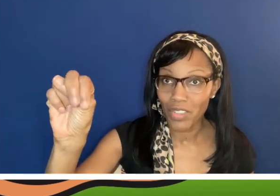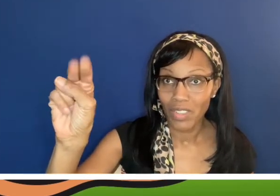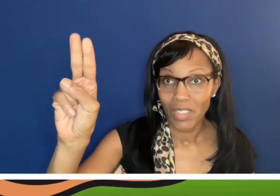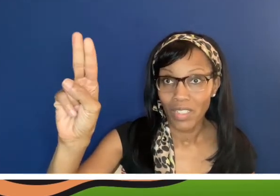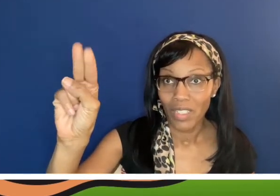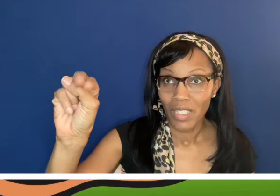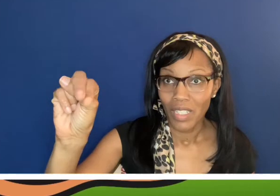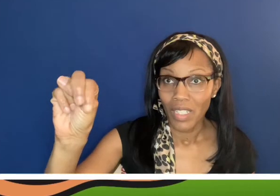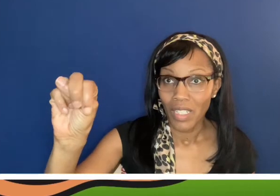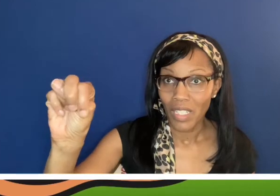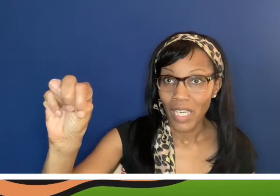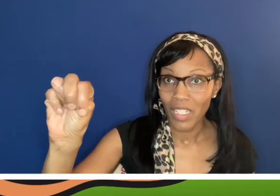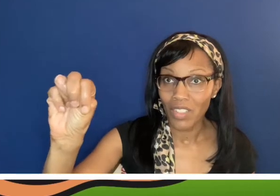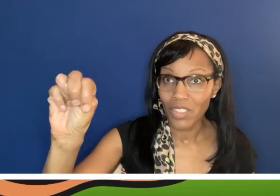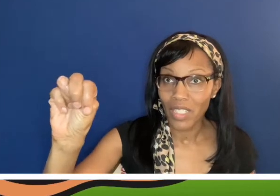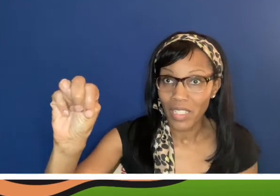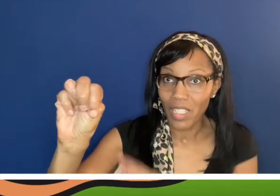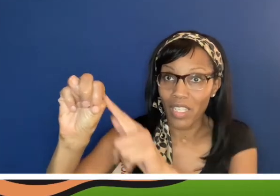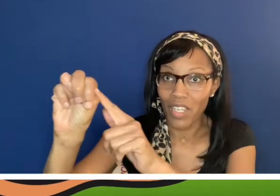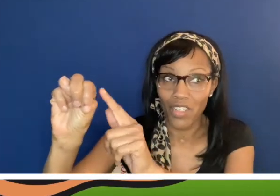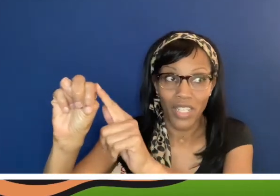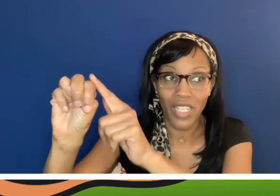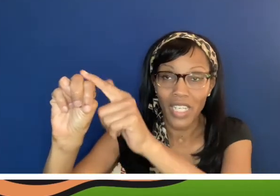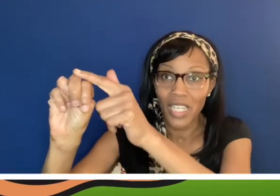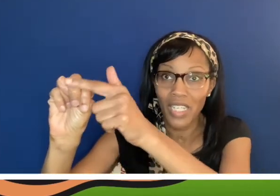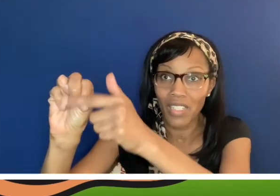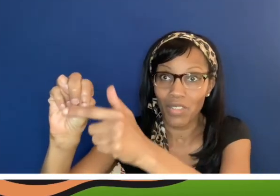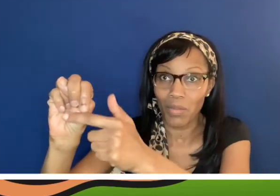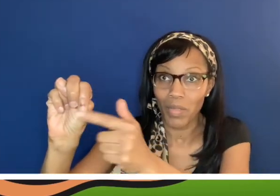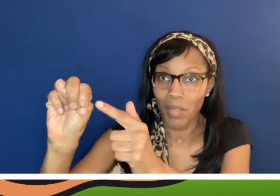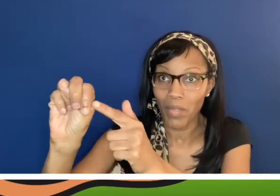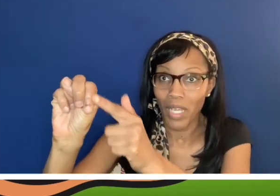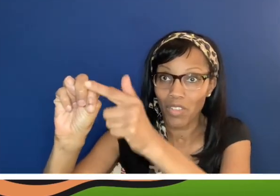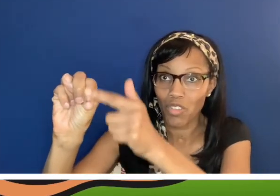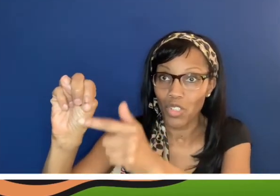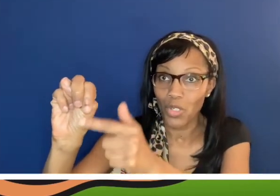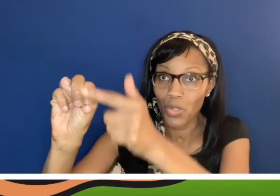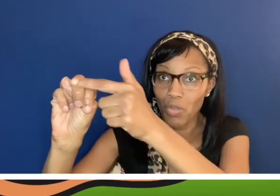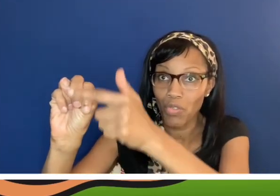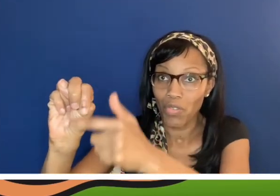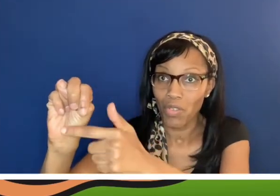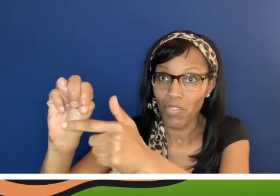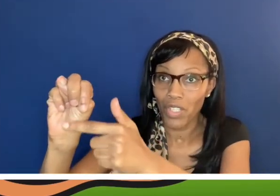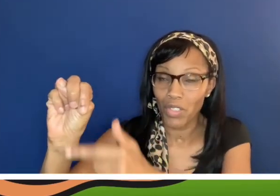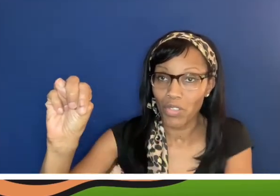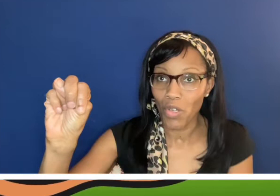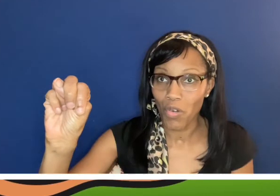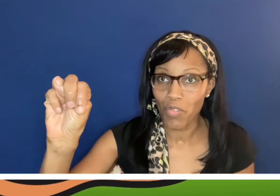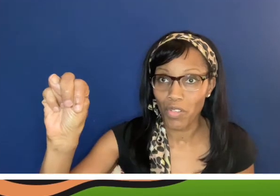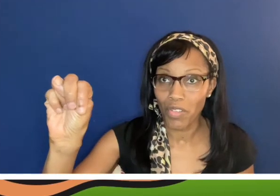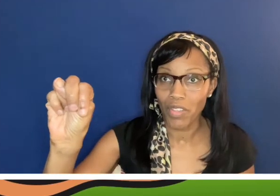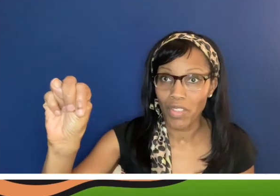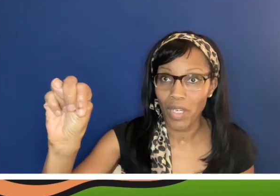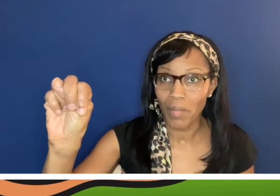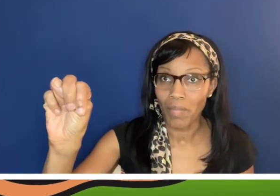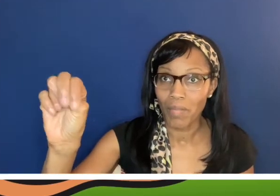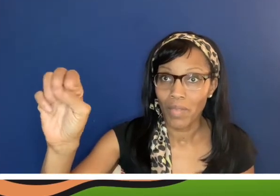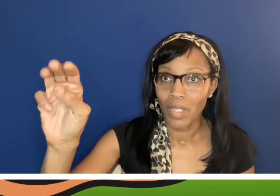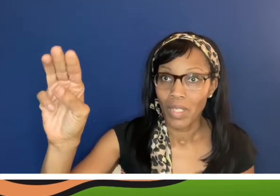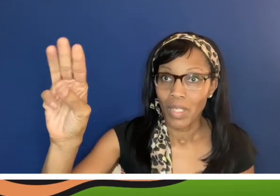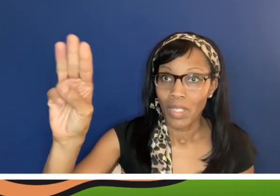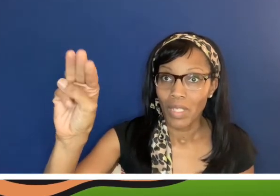fingers. And it kind of looks like the letter N a little bit, but it has 2 fingers over the